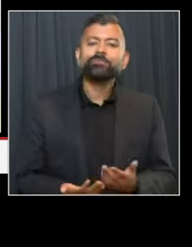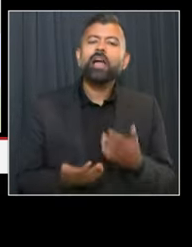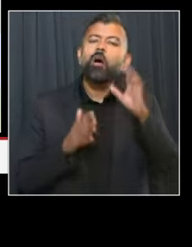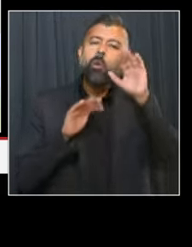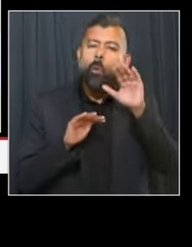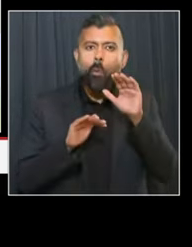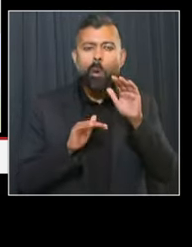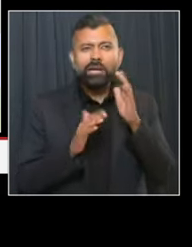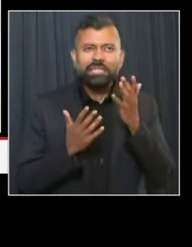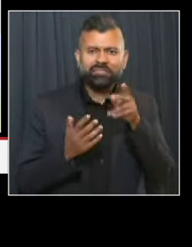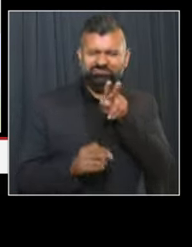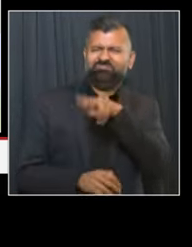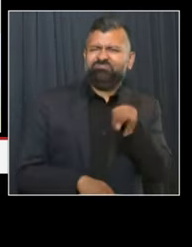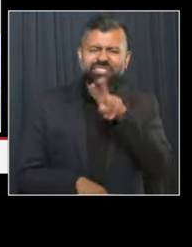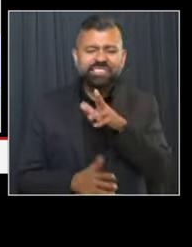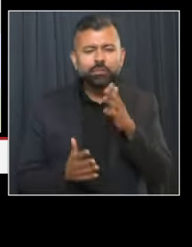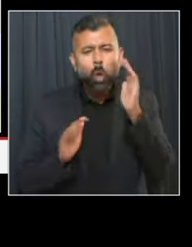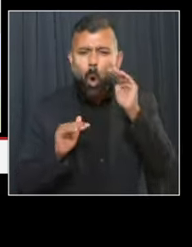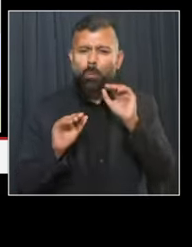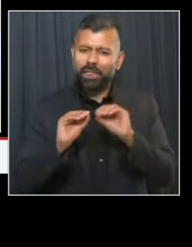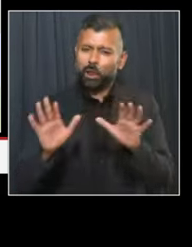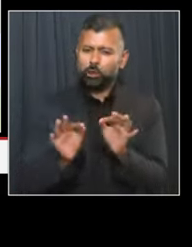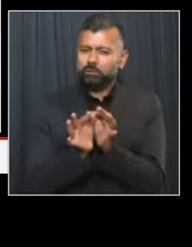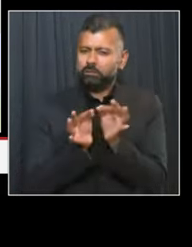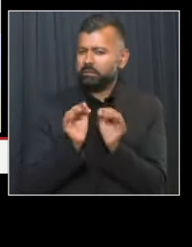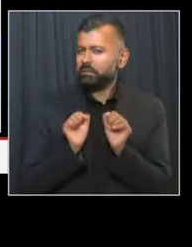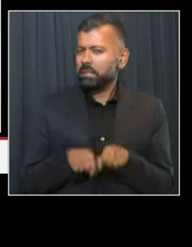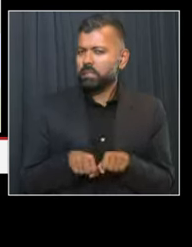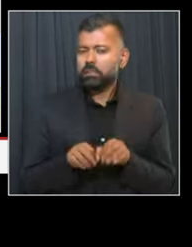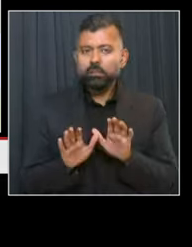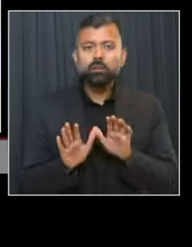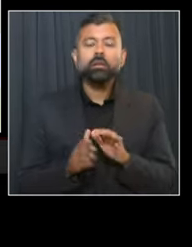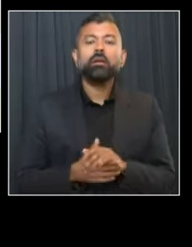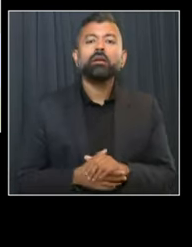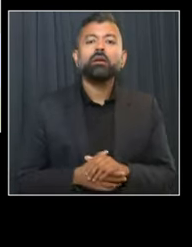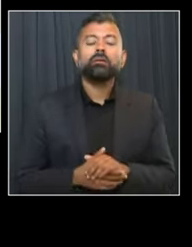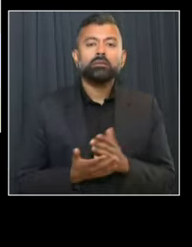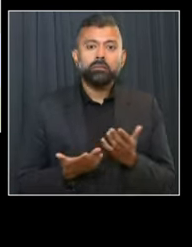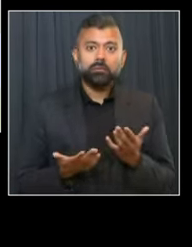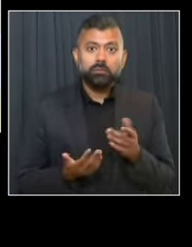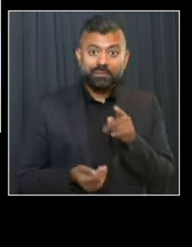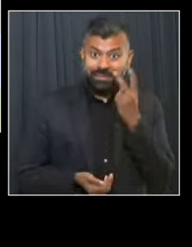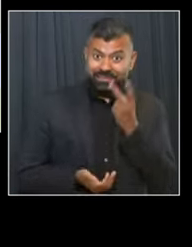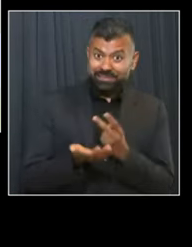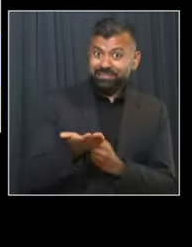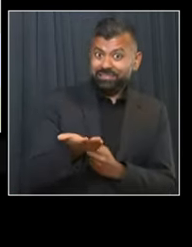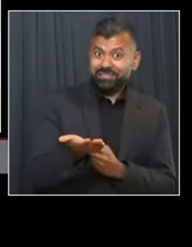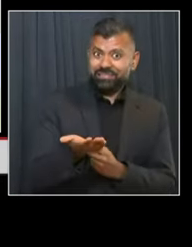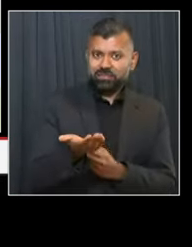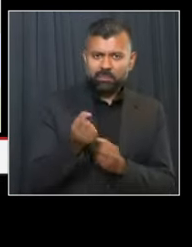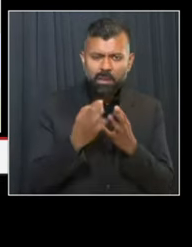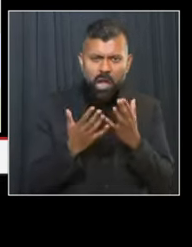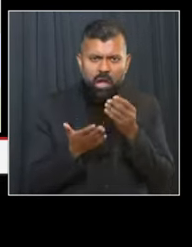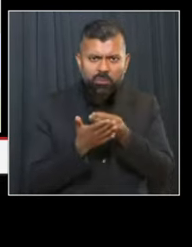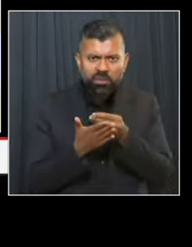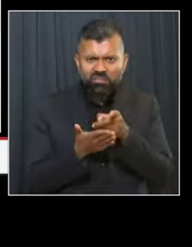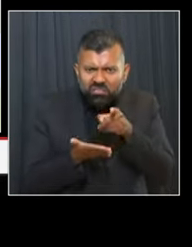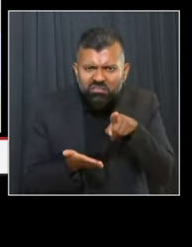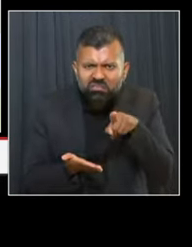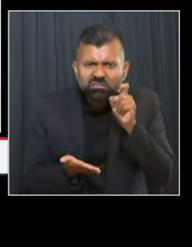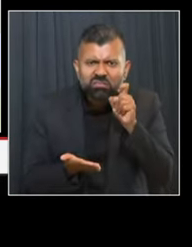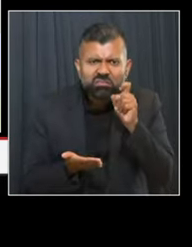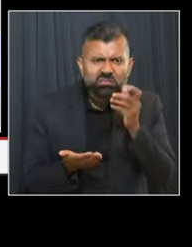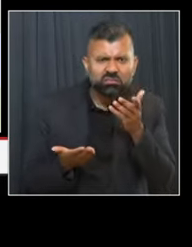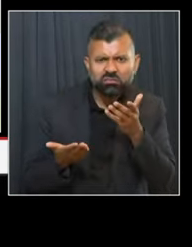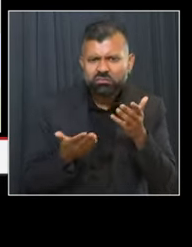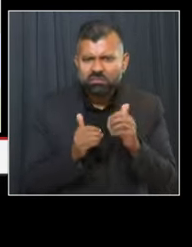out what was the ultimate gap that we needed to close. So let me orient you to the table a little bit. If you look down at the rows, looking